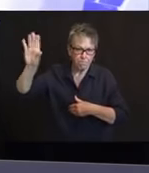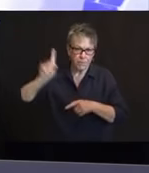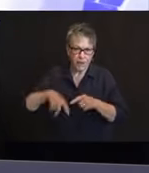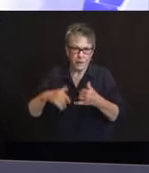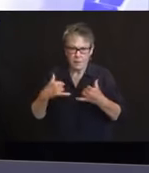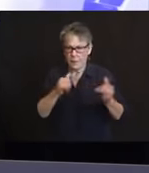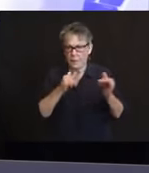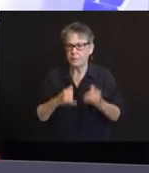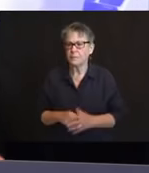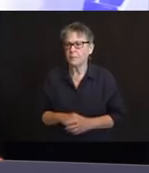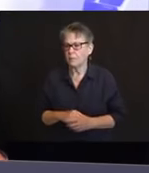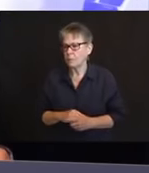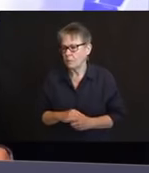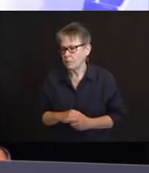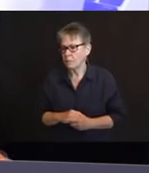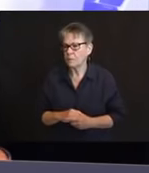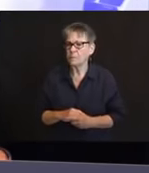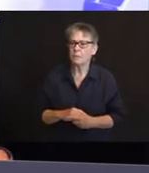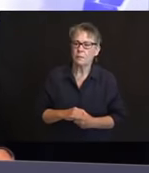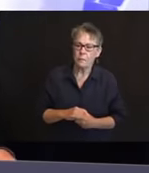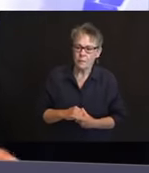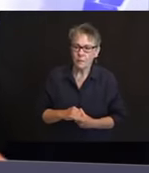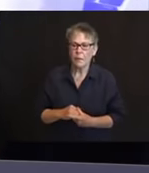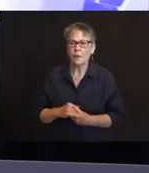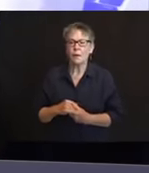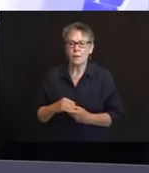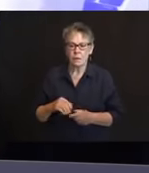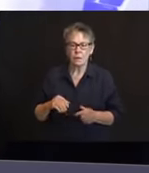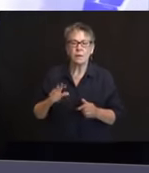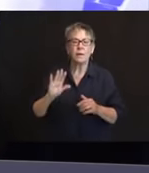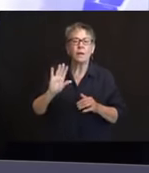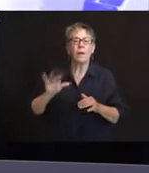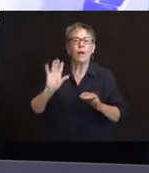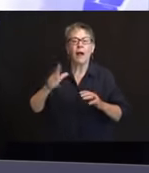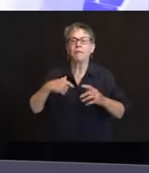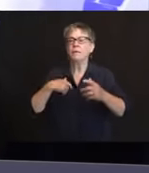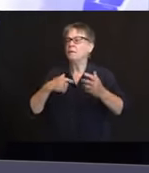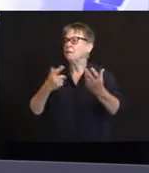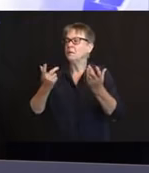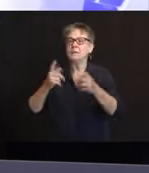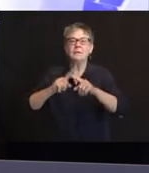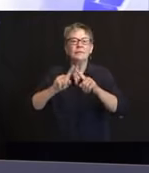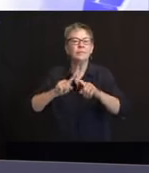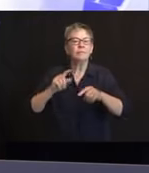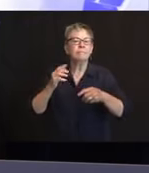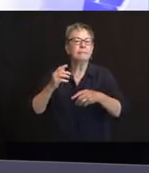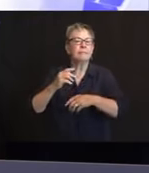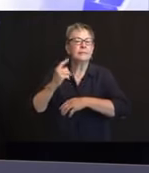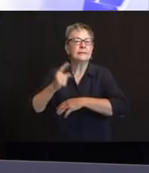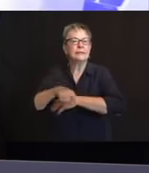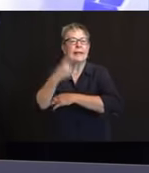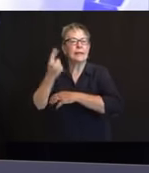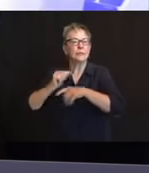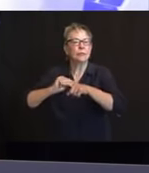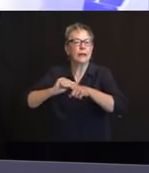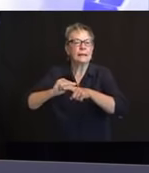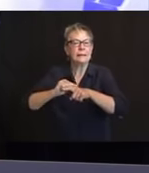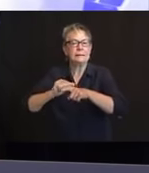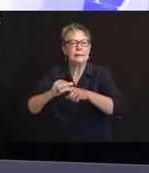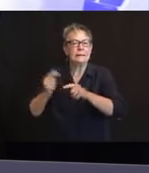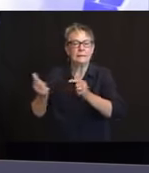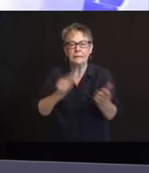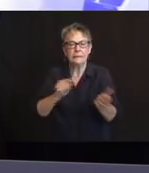times or across different days. Any non-essential visitors, spectators, staff, volunteers, vendors, and